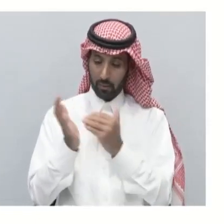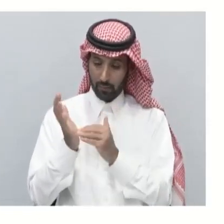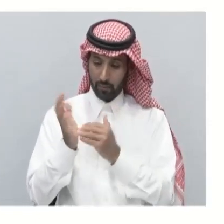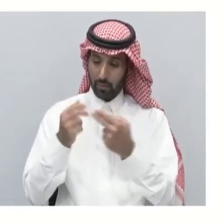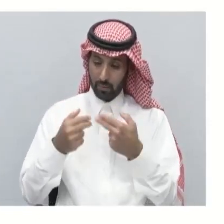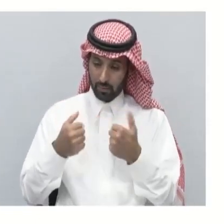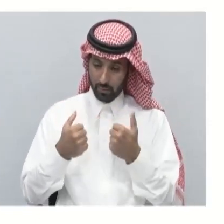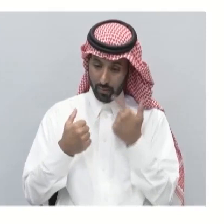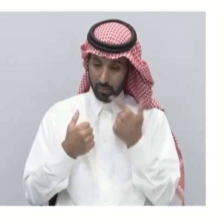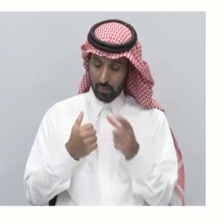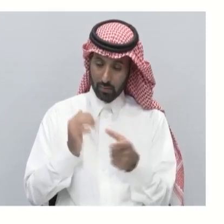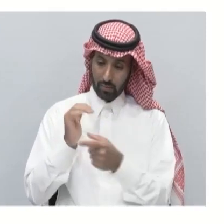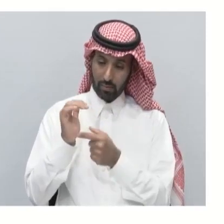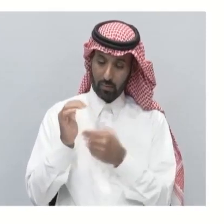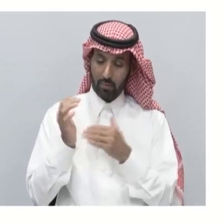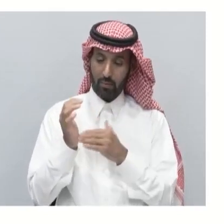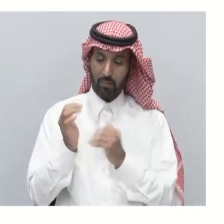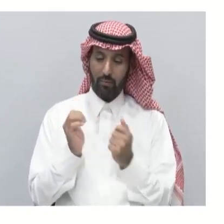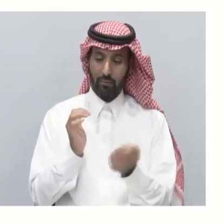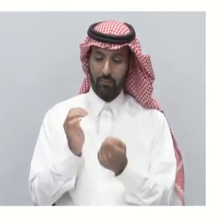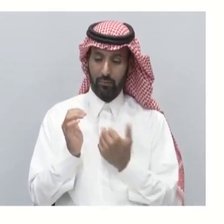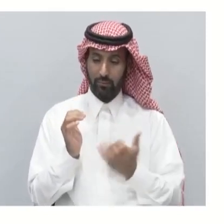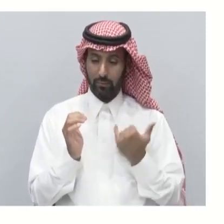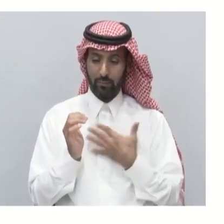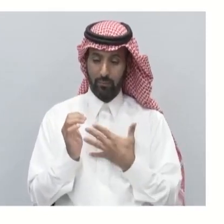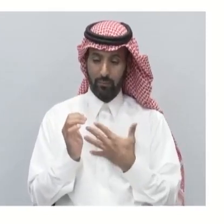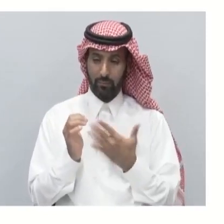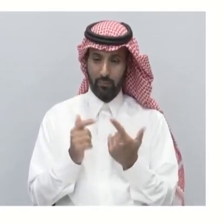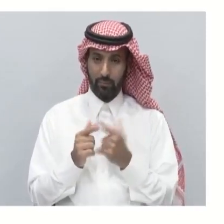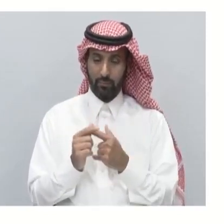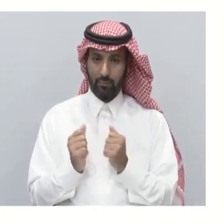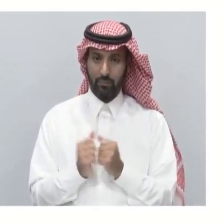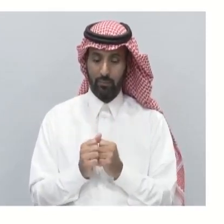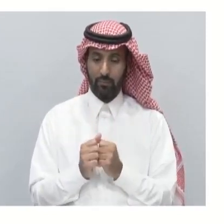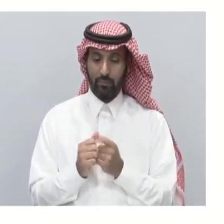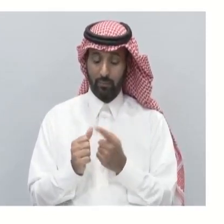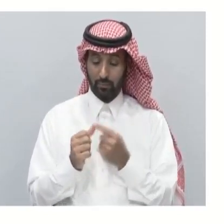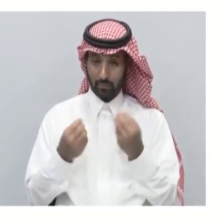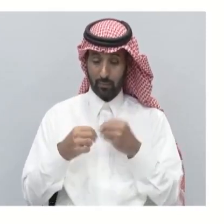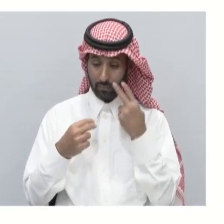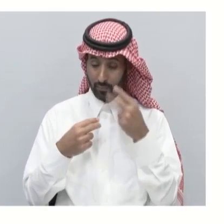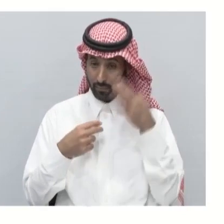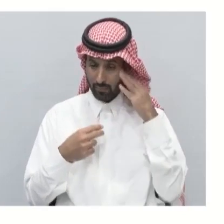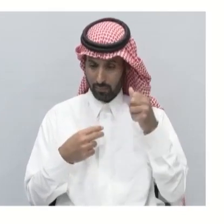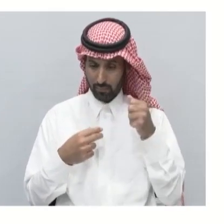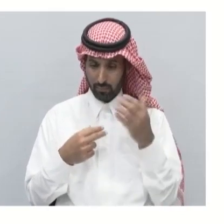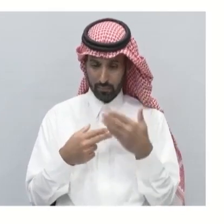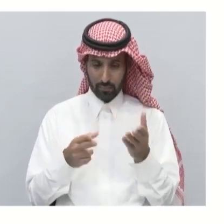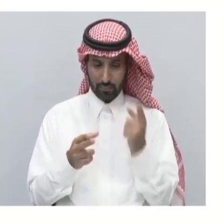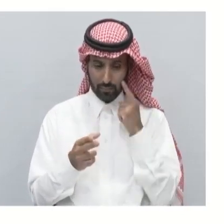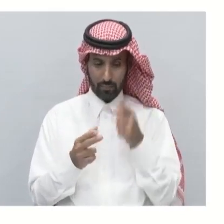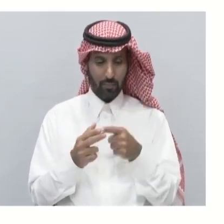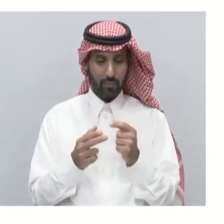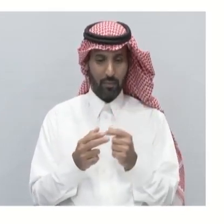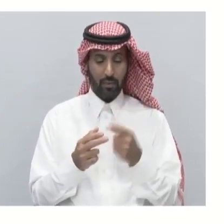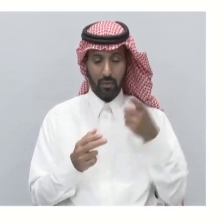the closing lines or the signature. Let's get into here. At the beginning, the greeting or the opening lines, it will